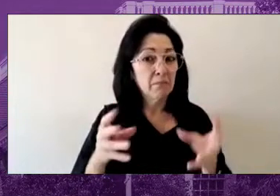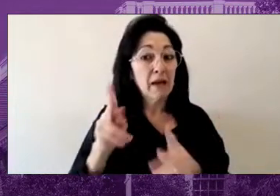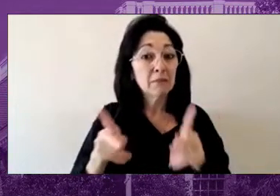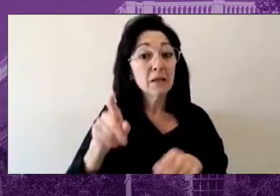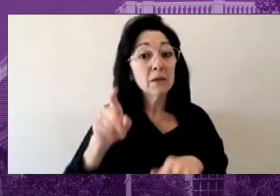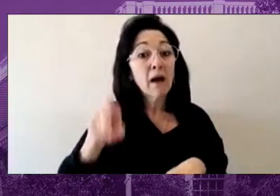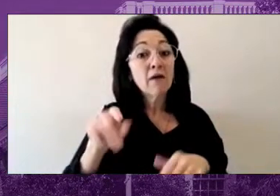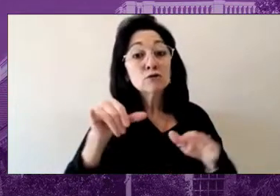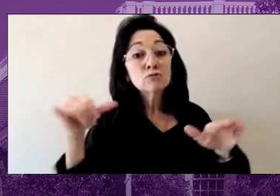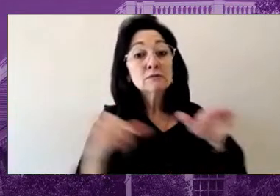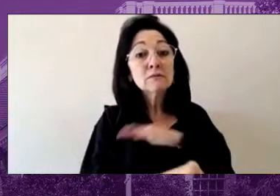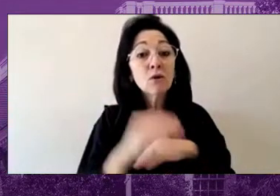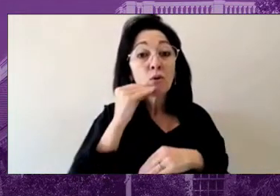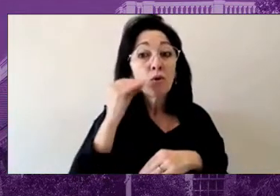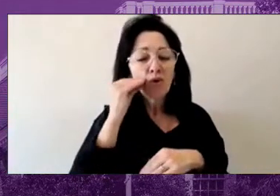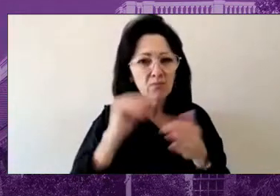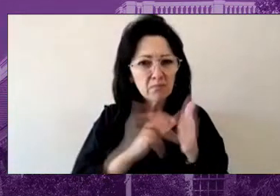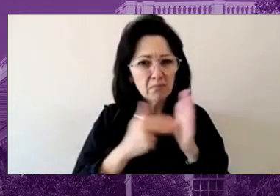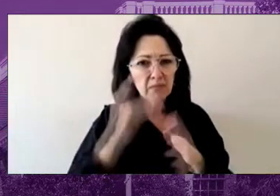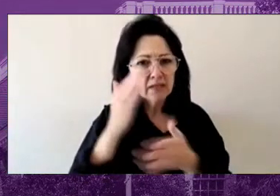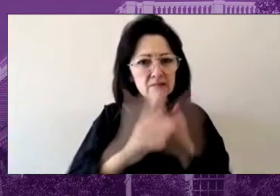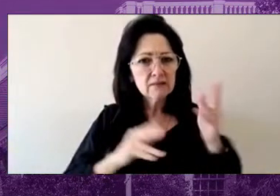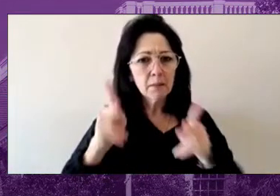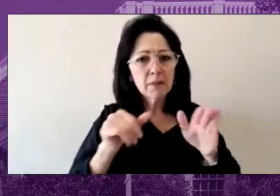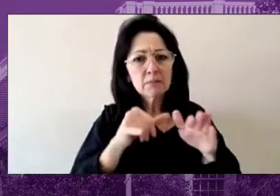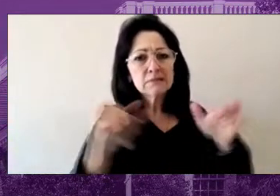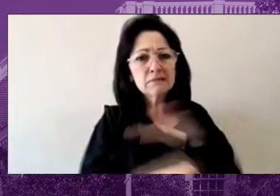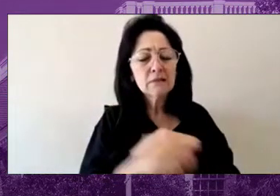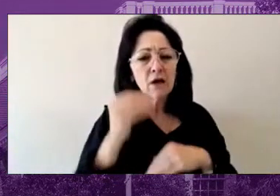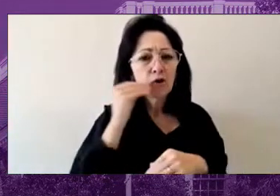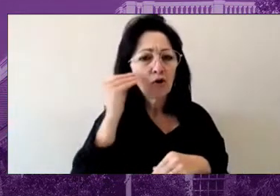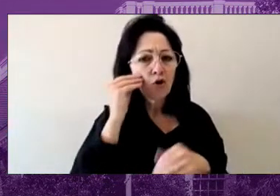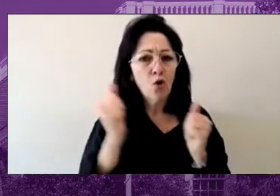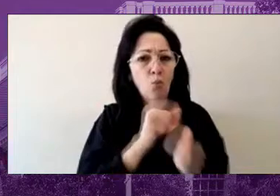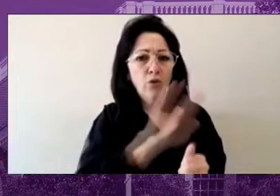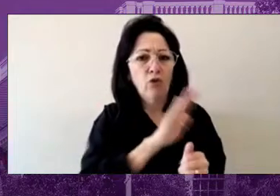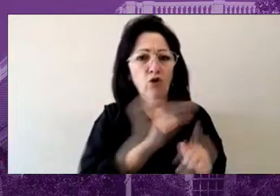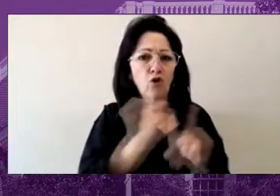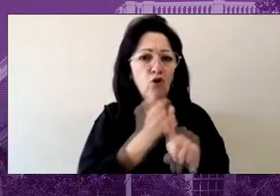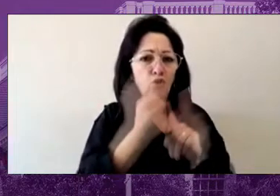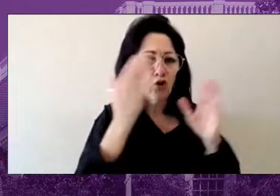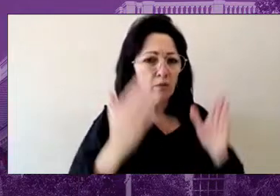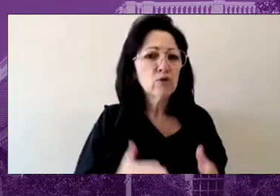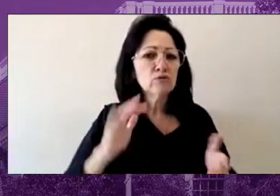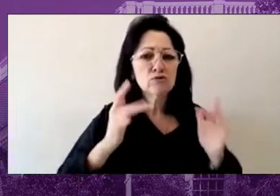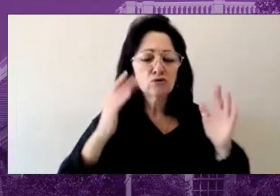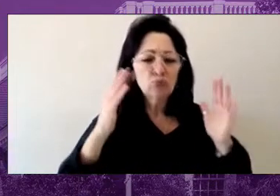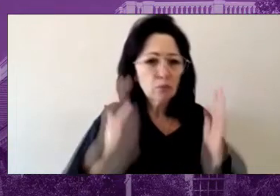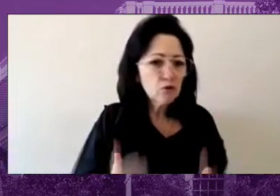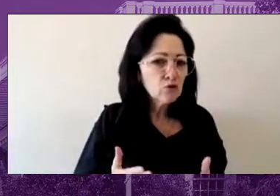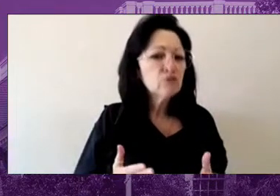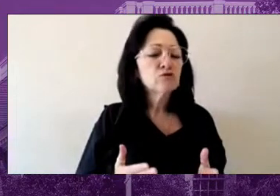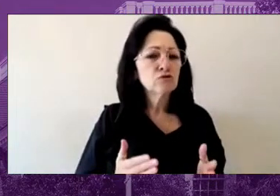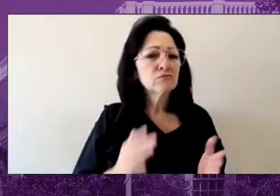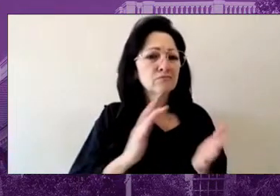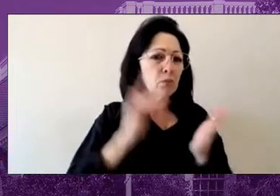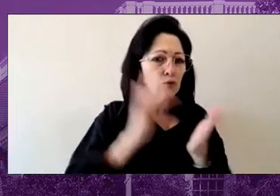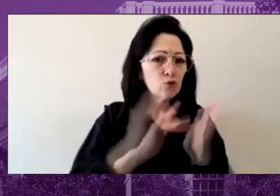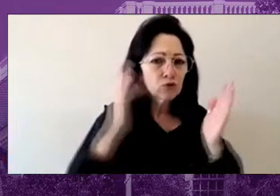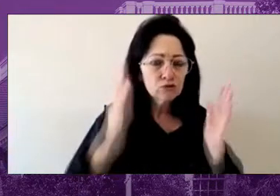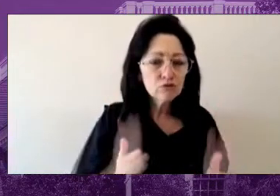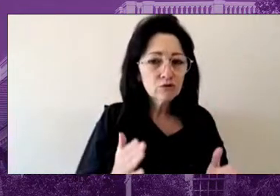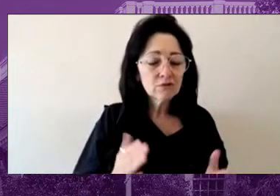of time. Family Court acknowledged that the relief offered by the protection from abuse process was more crucial than